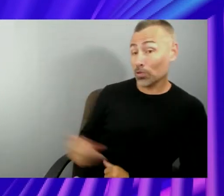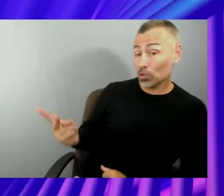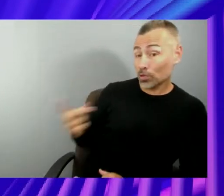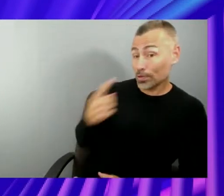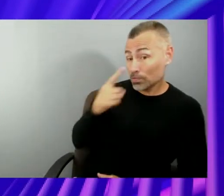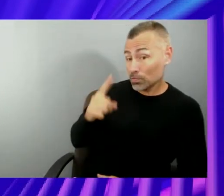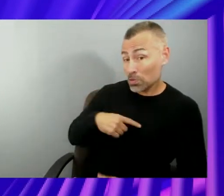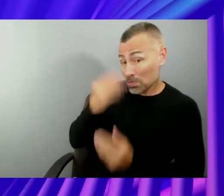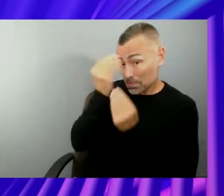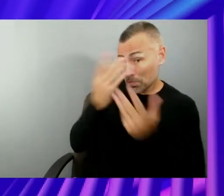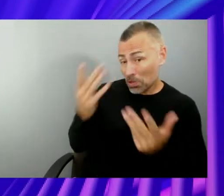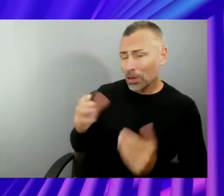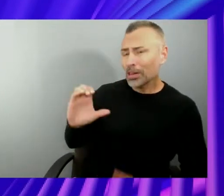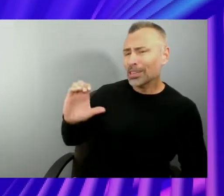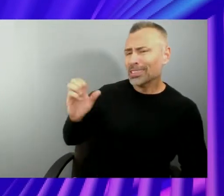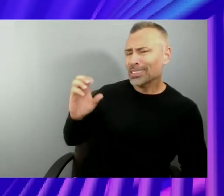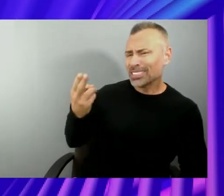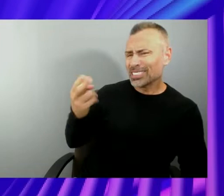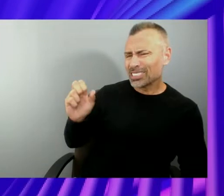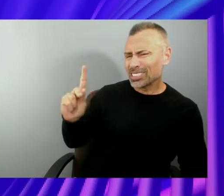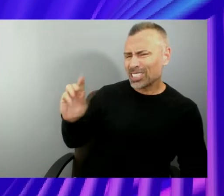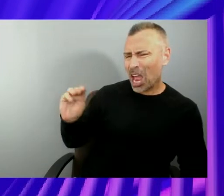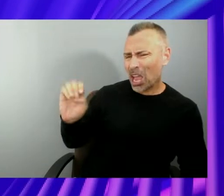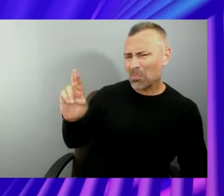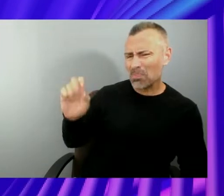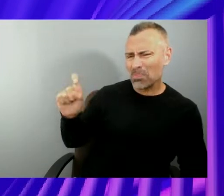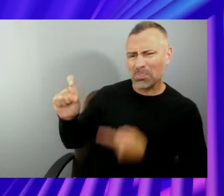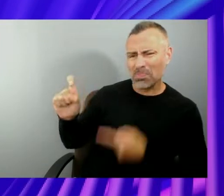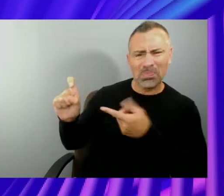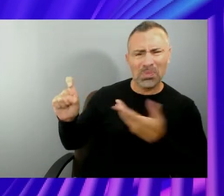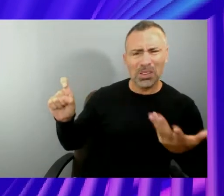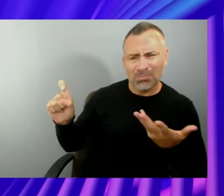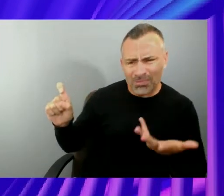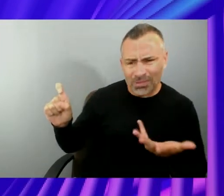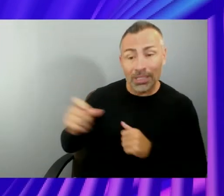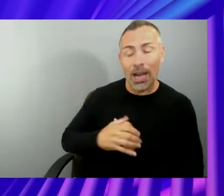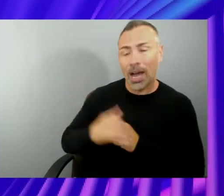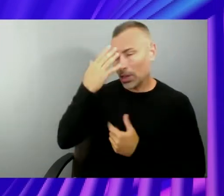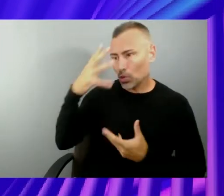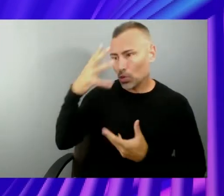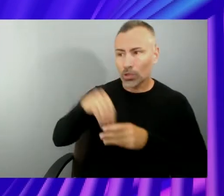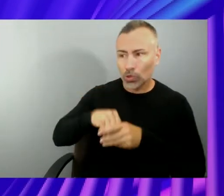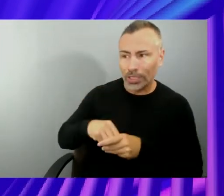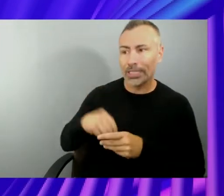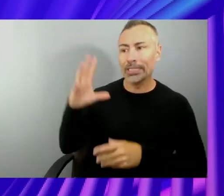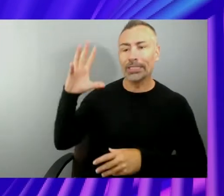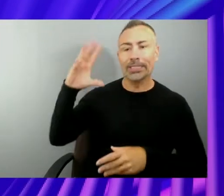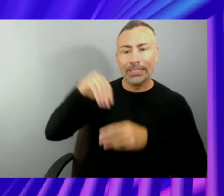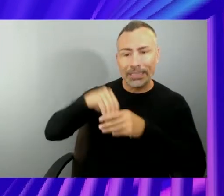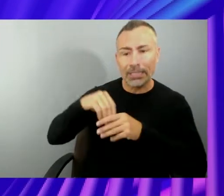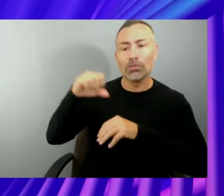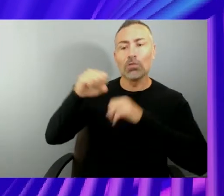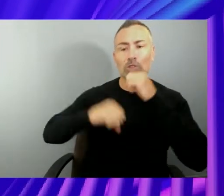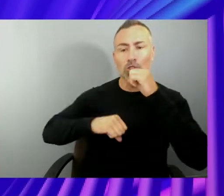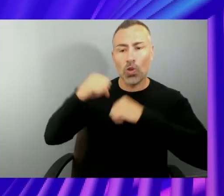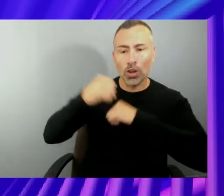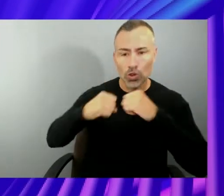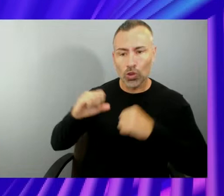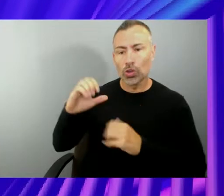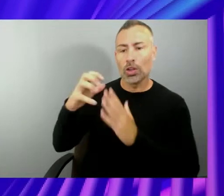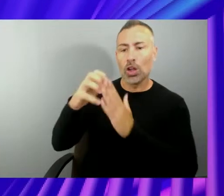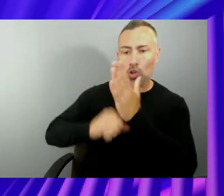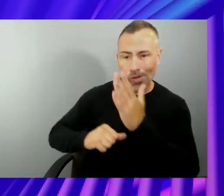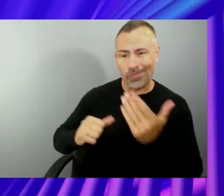exactly Checkmarx is? I know it falls squarely into the world of infrastructure as code from my understanding of the product and from my